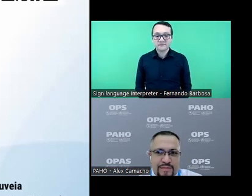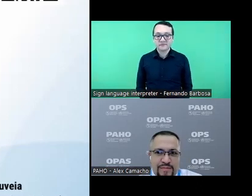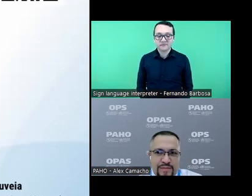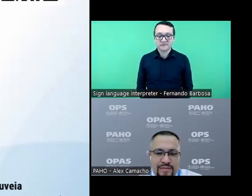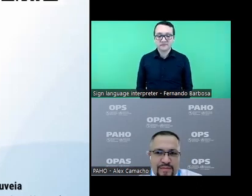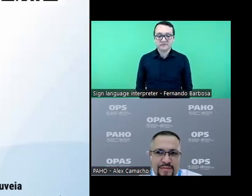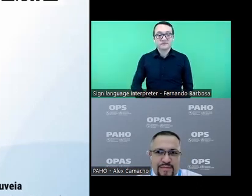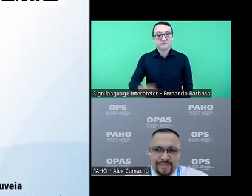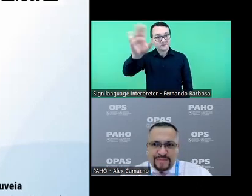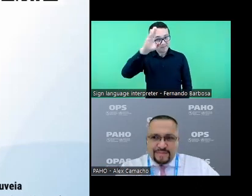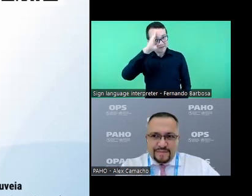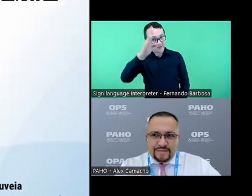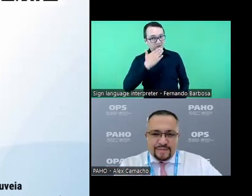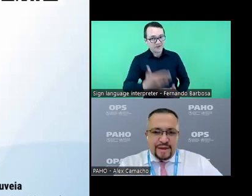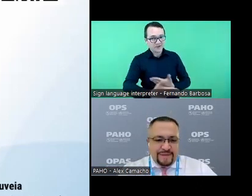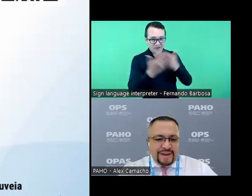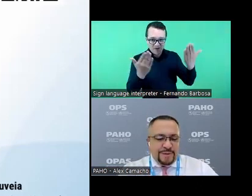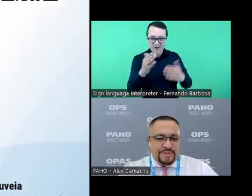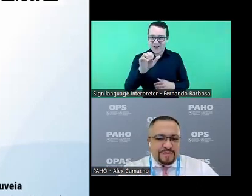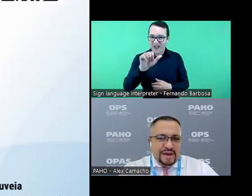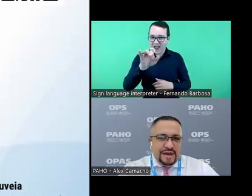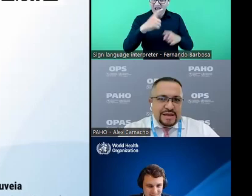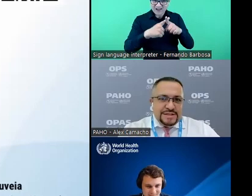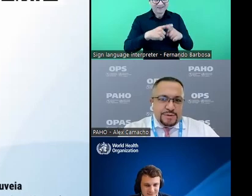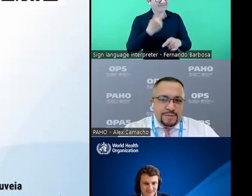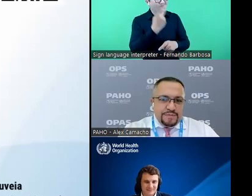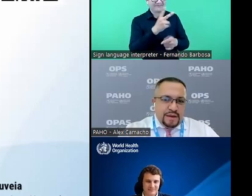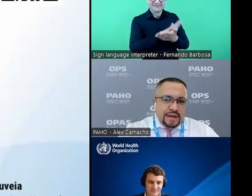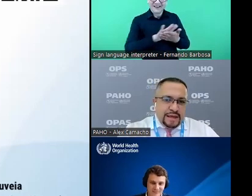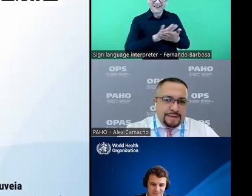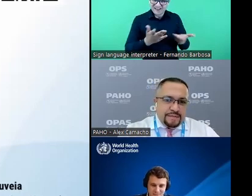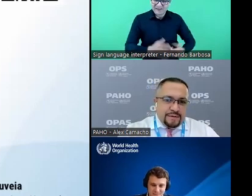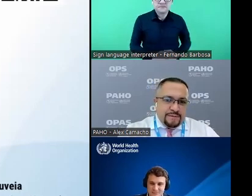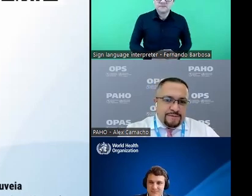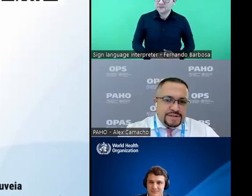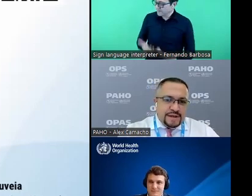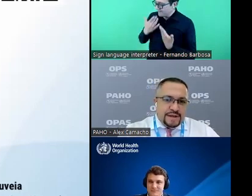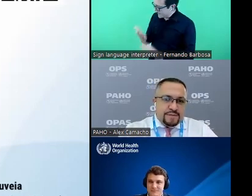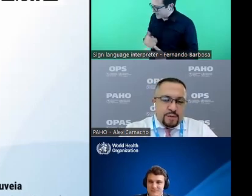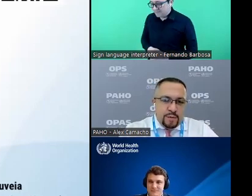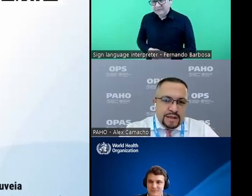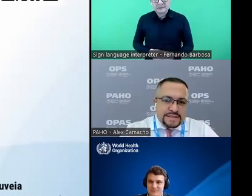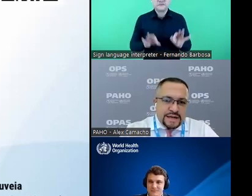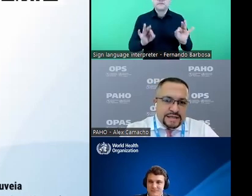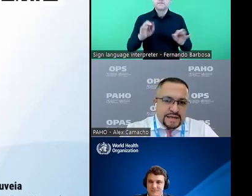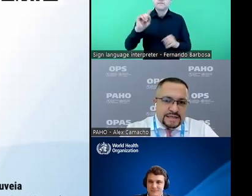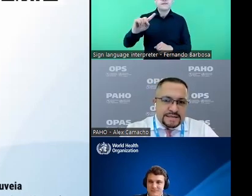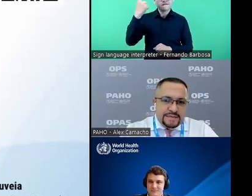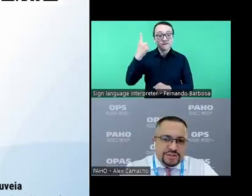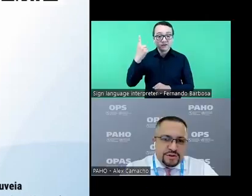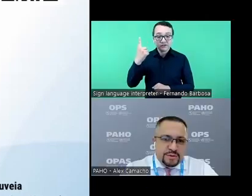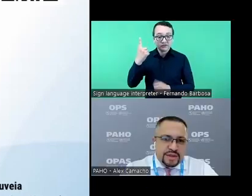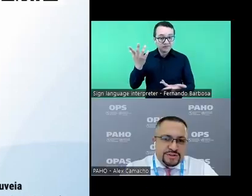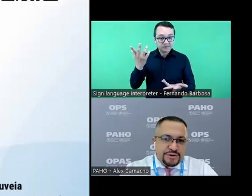Good morning, Alex. Nice to see you. Thank you. So first, we'll start,